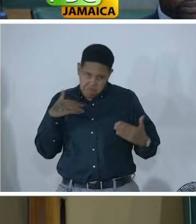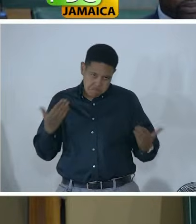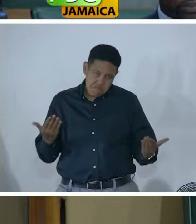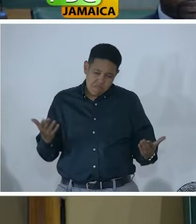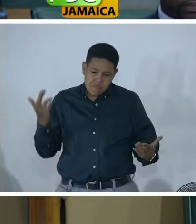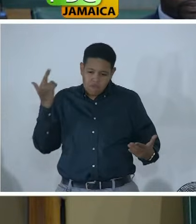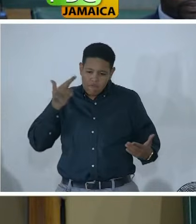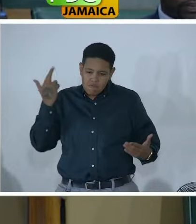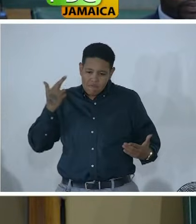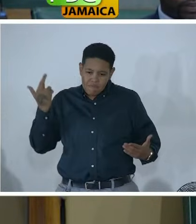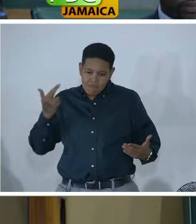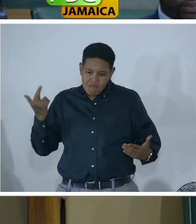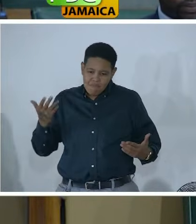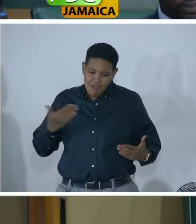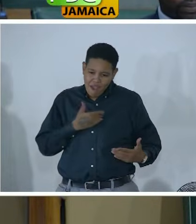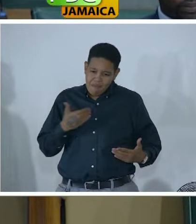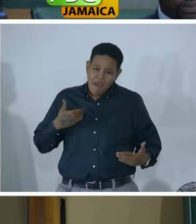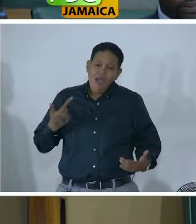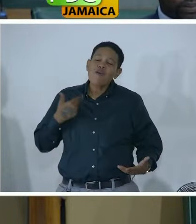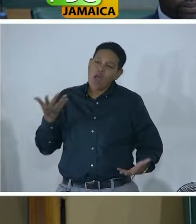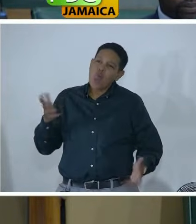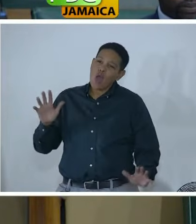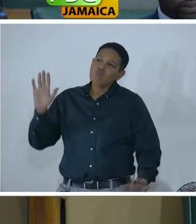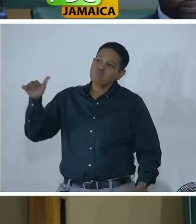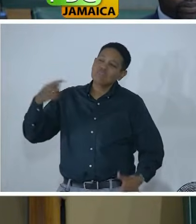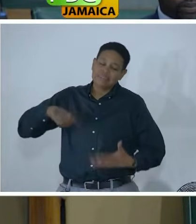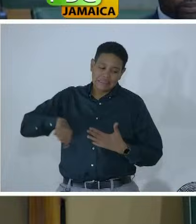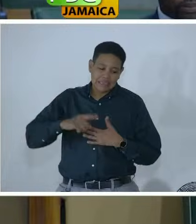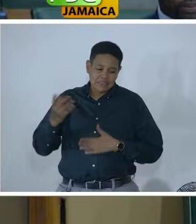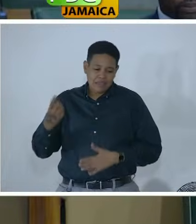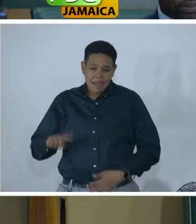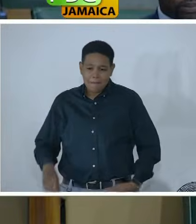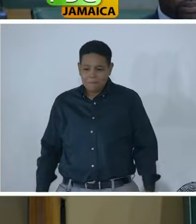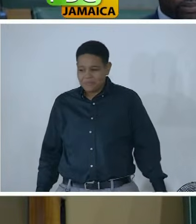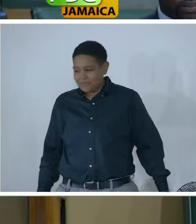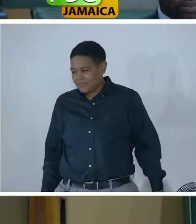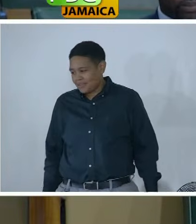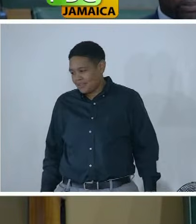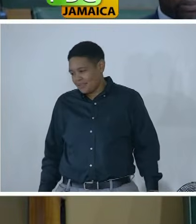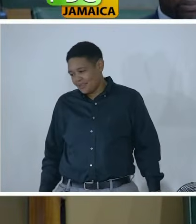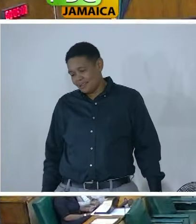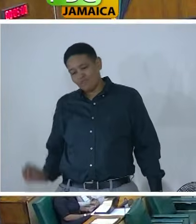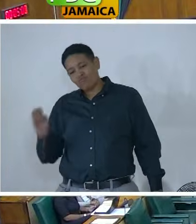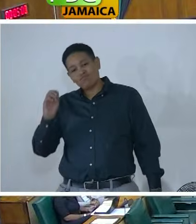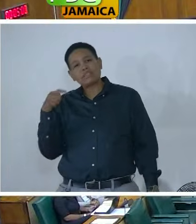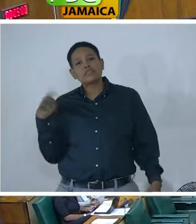a reasonable member, I am acceding to his request.